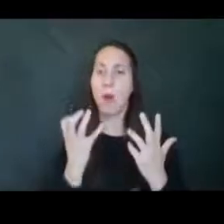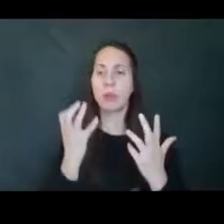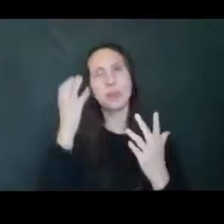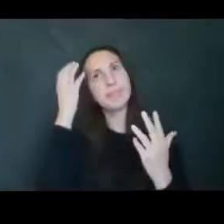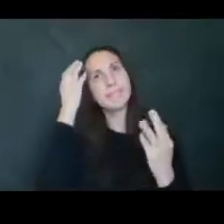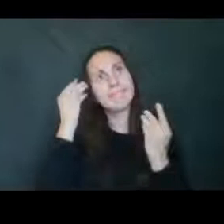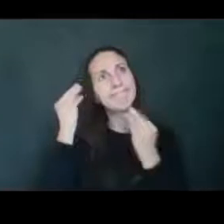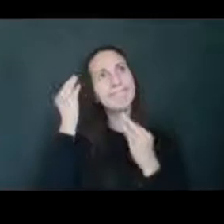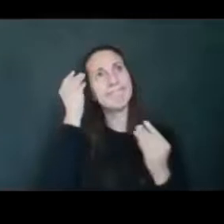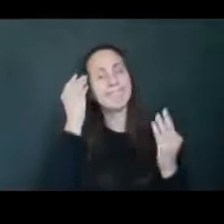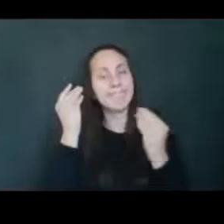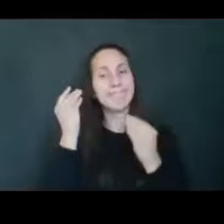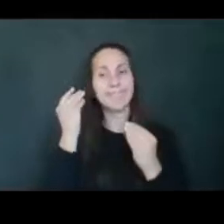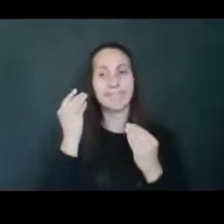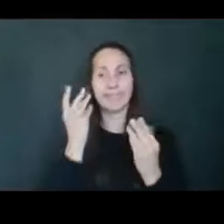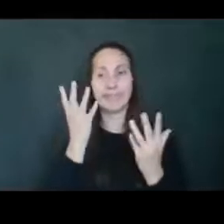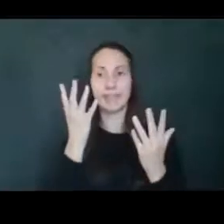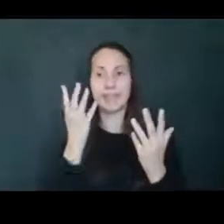being